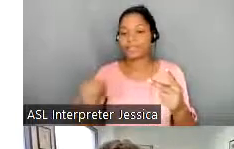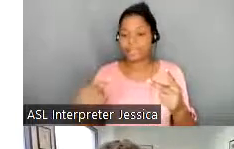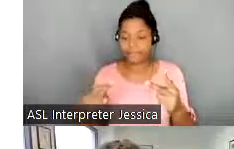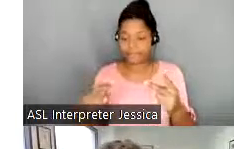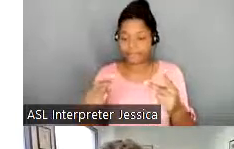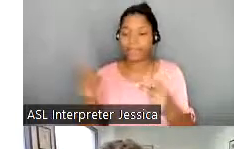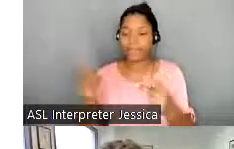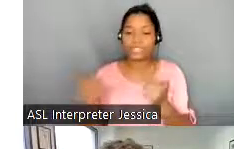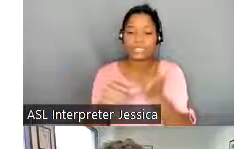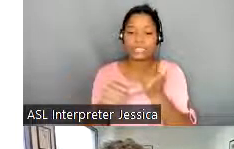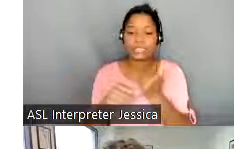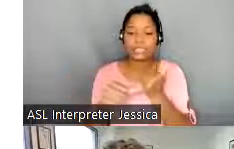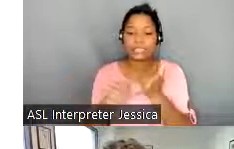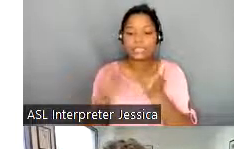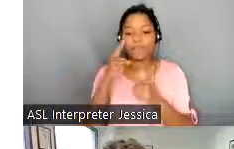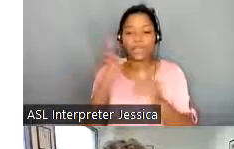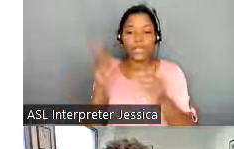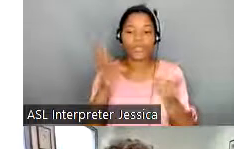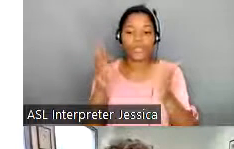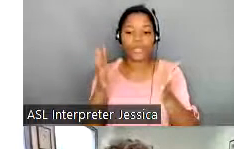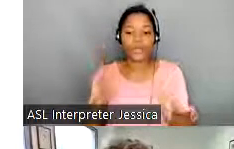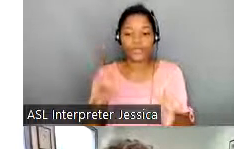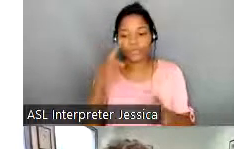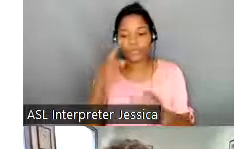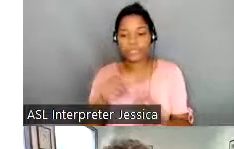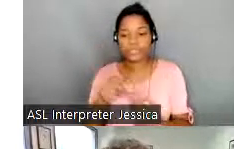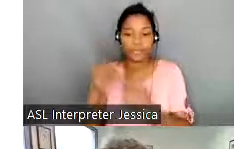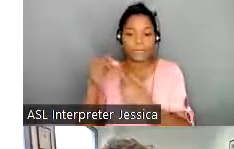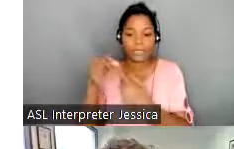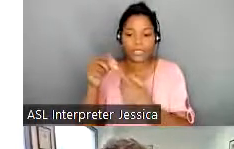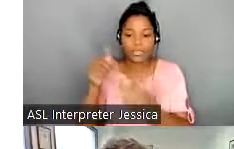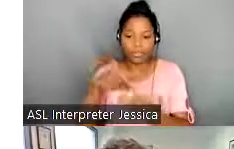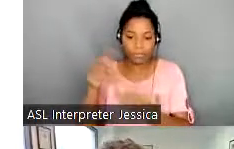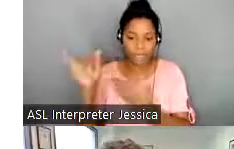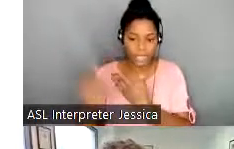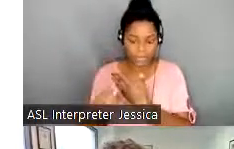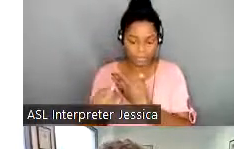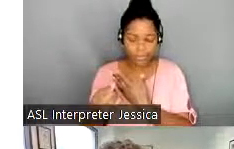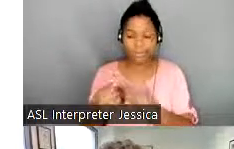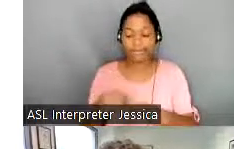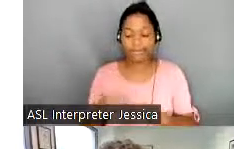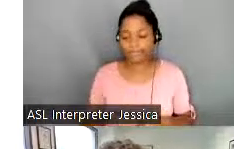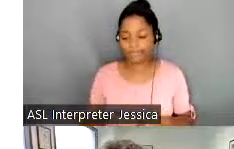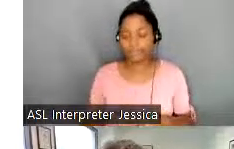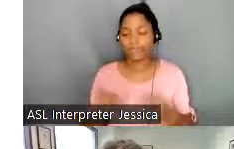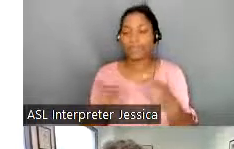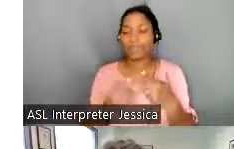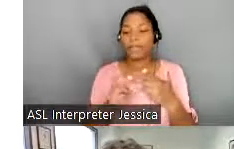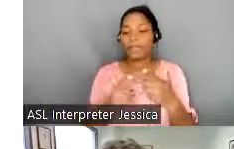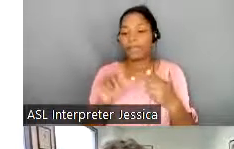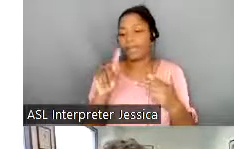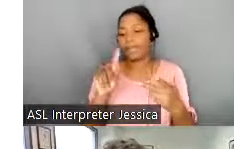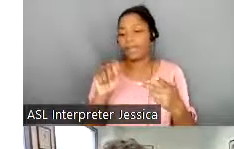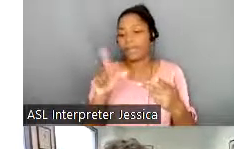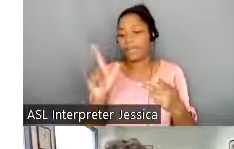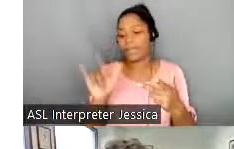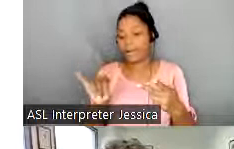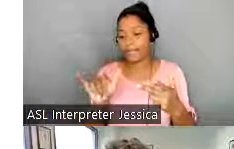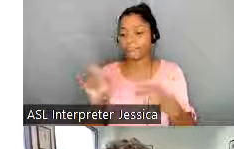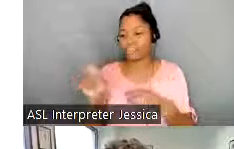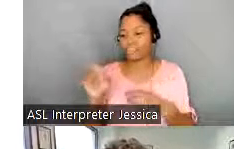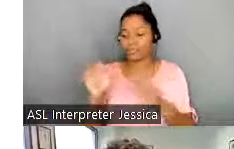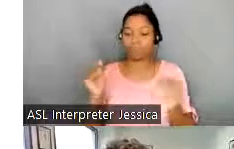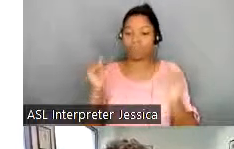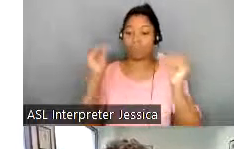Secretary and Director of Special Projects, Pennsylvania Department of Aging. Kelly Dearman, who's the Executive Director of the